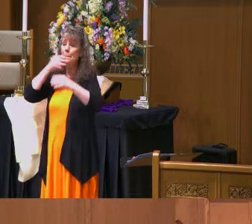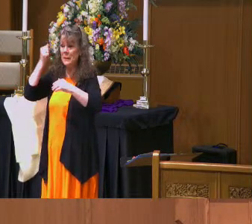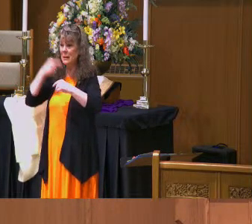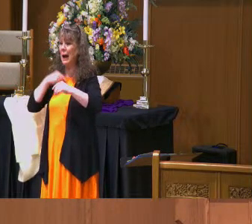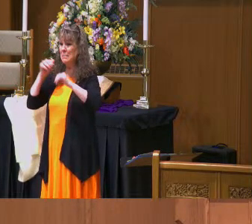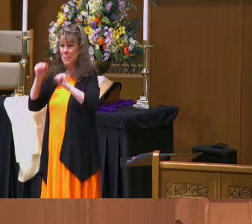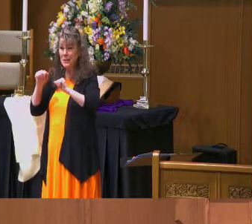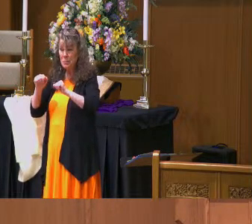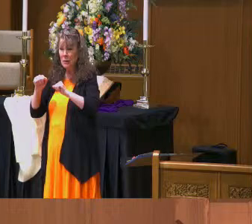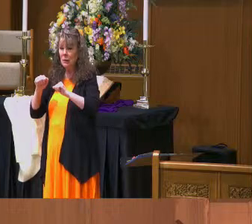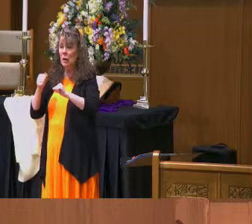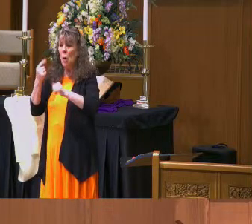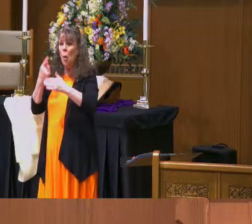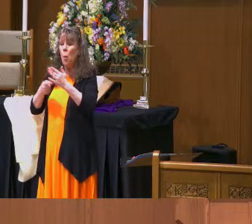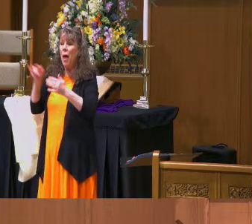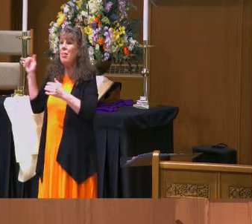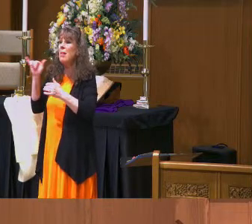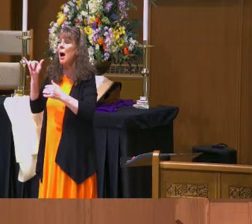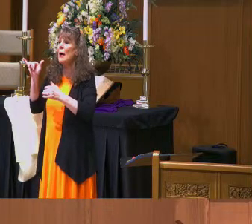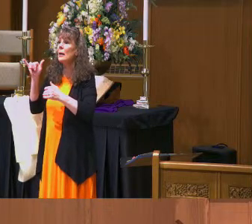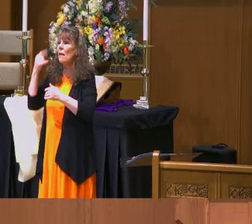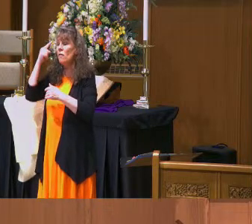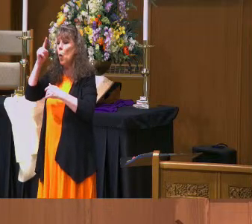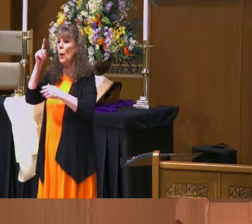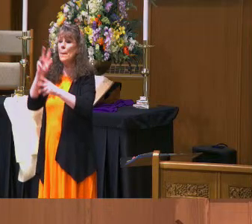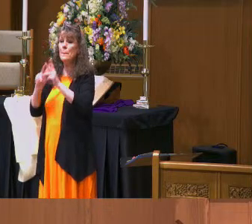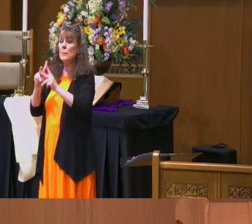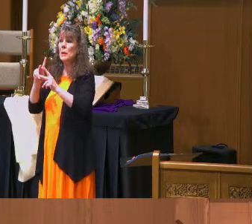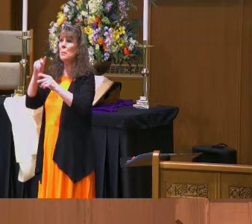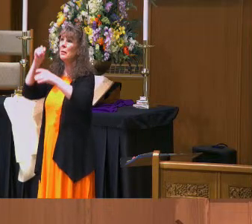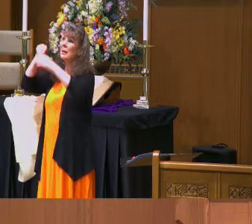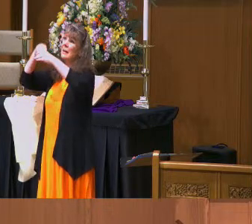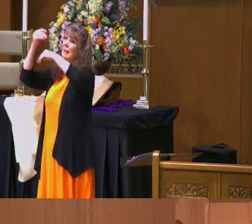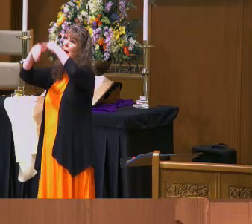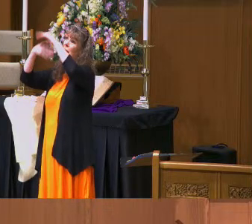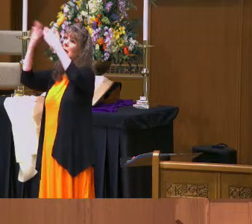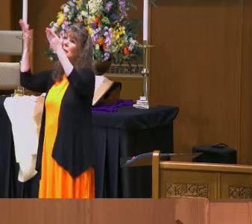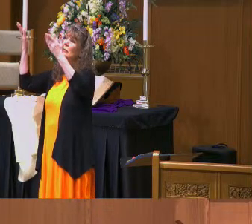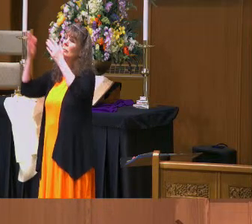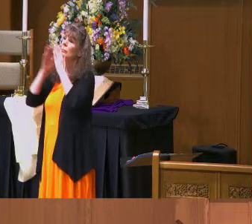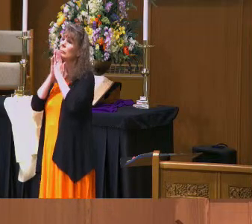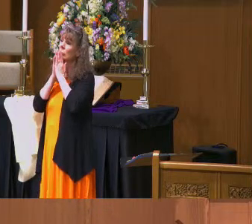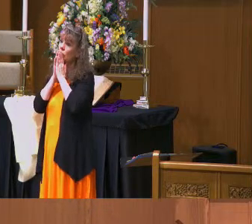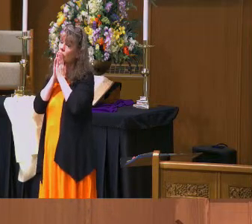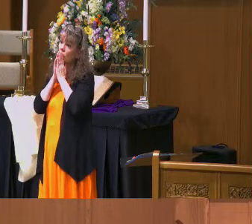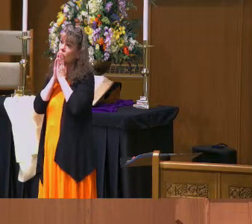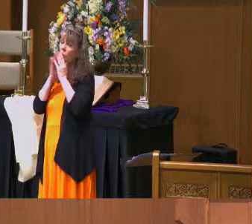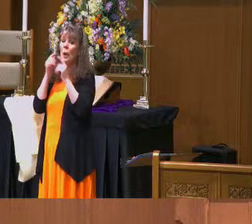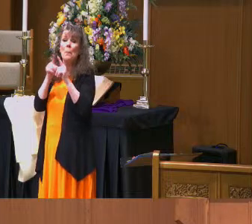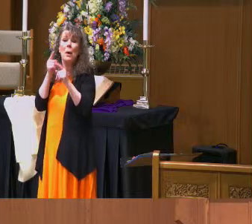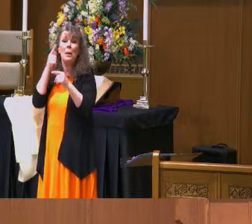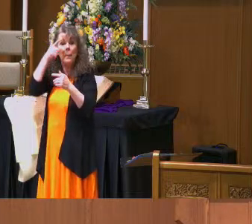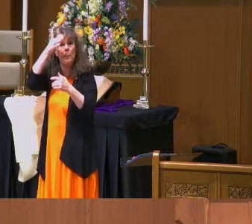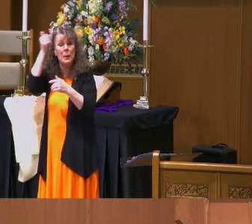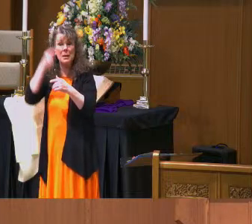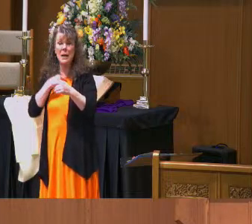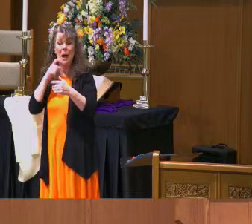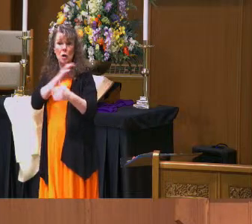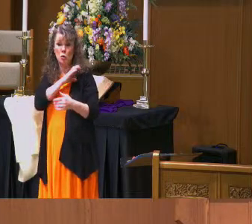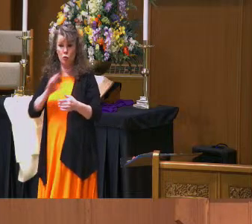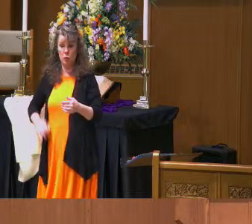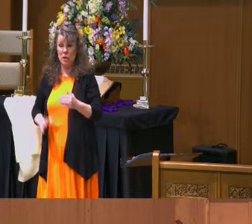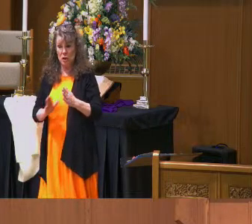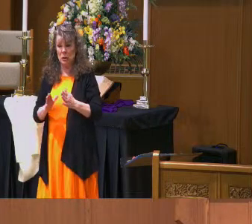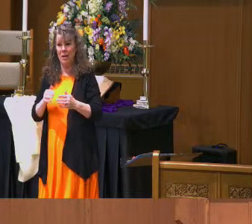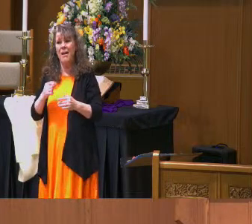what it must be like for those who are there. But because I'm a Christian, I'm still a